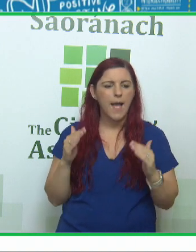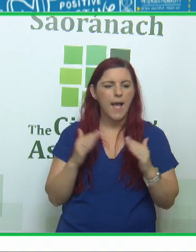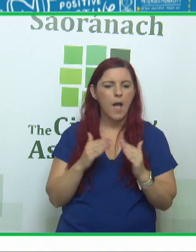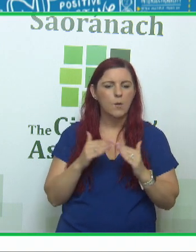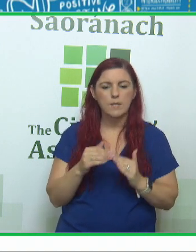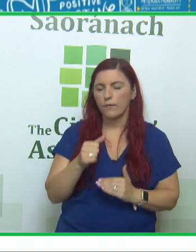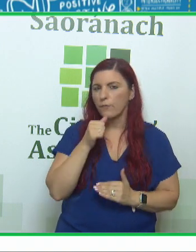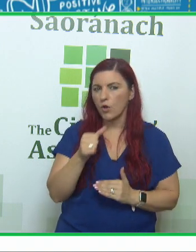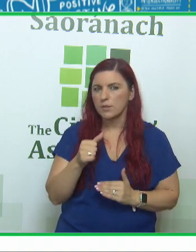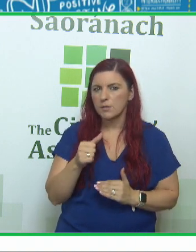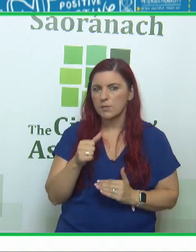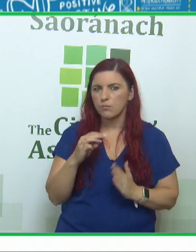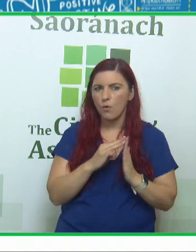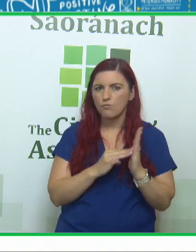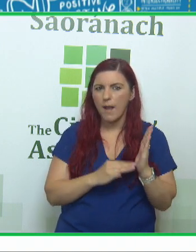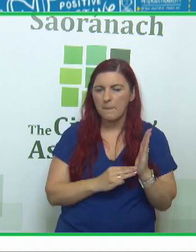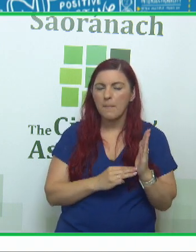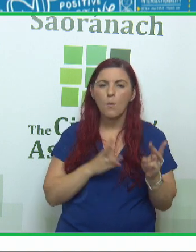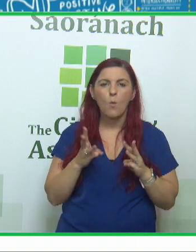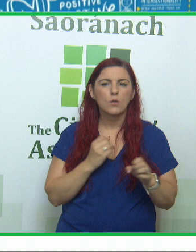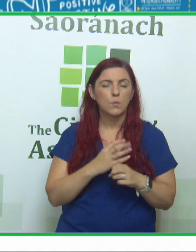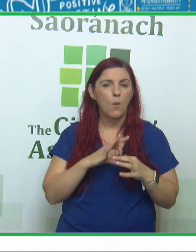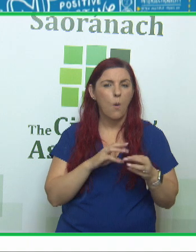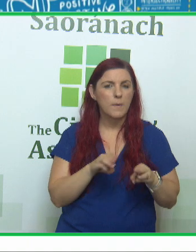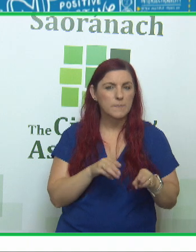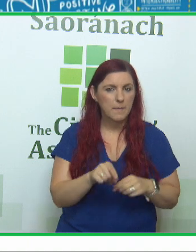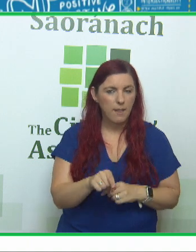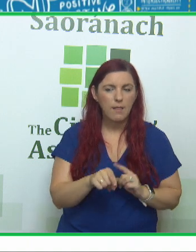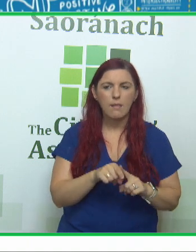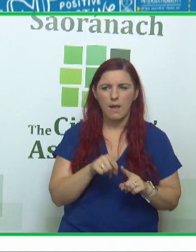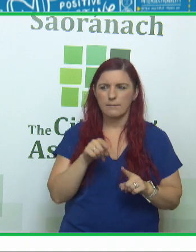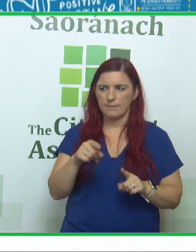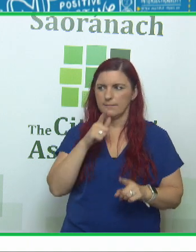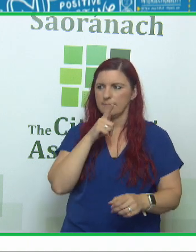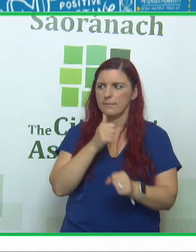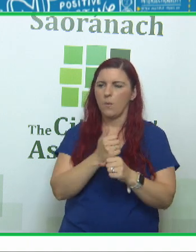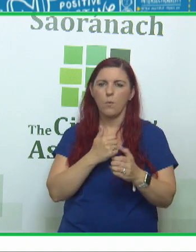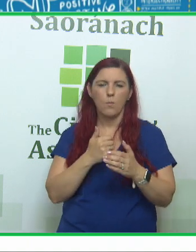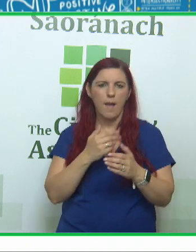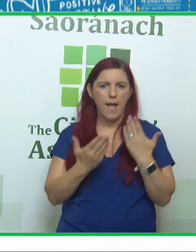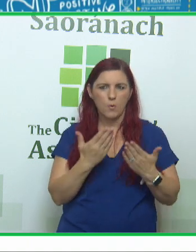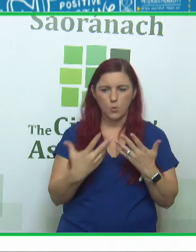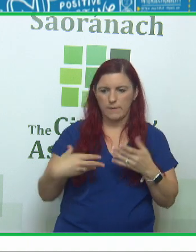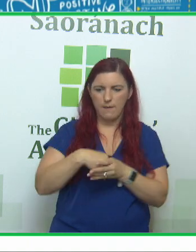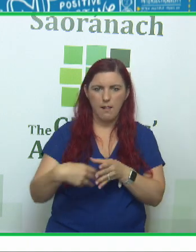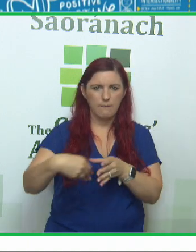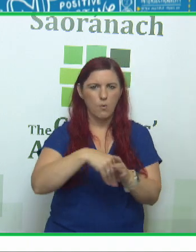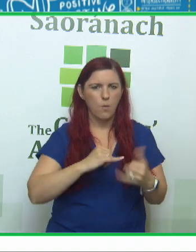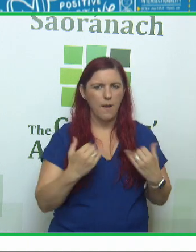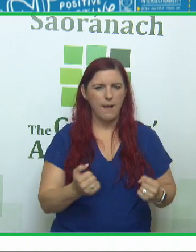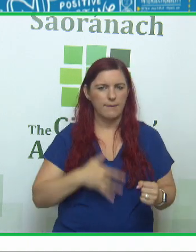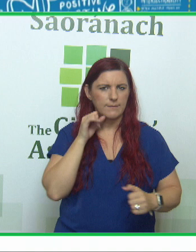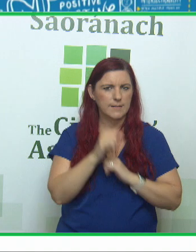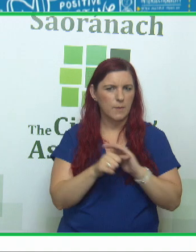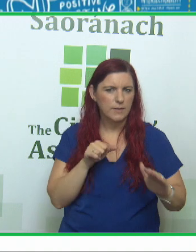which works with people who are homeless, long-term homeless, and it sets out how you can involve people with lived experience. And the